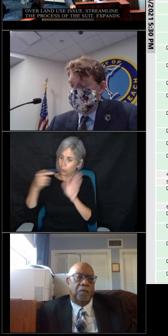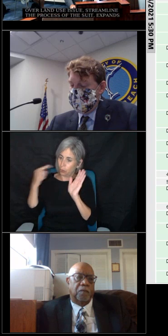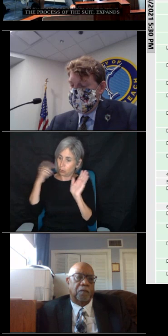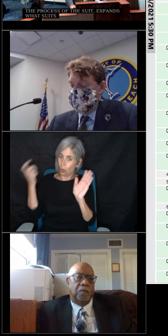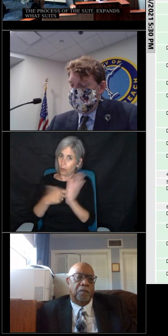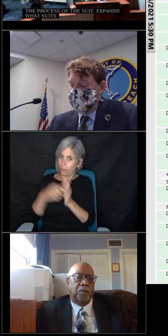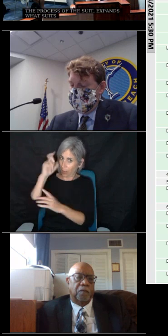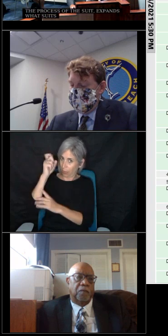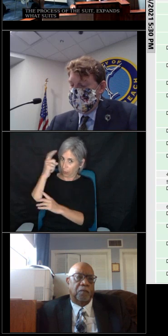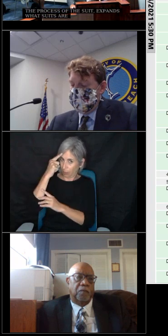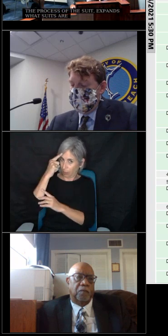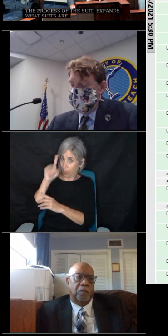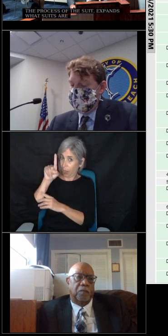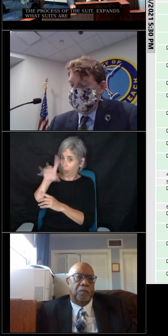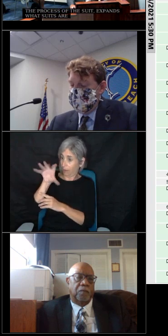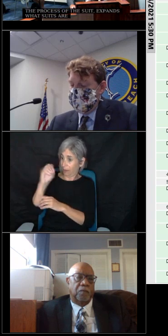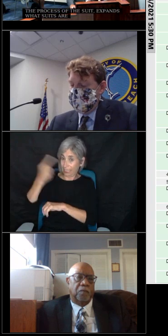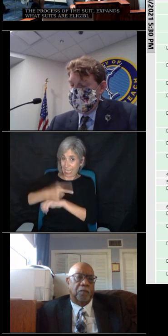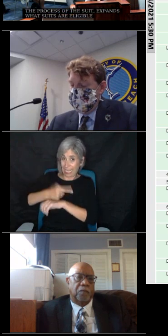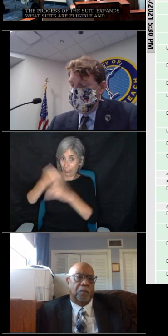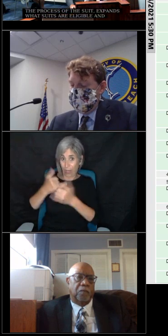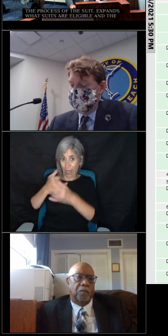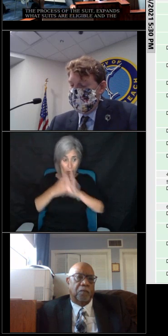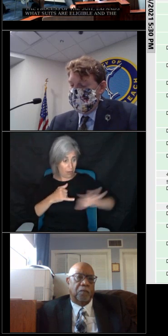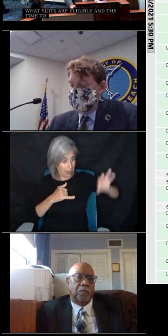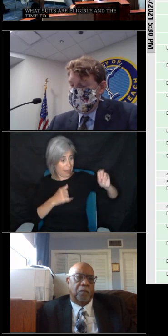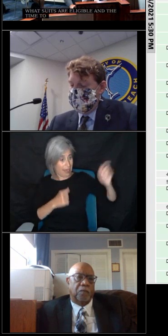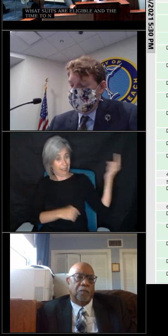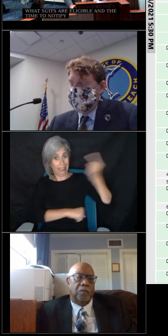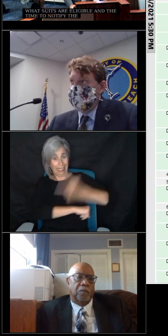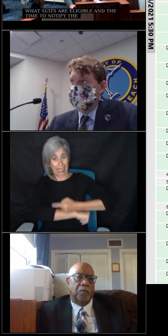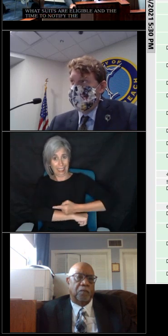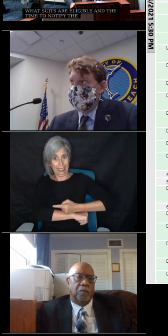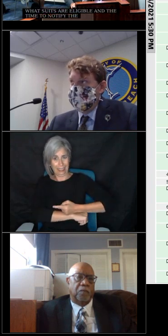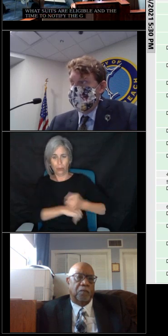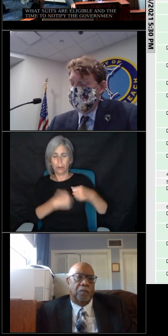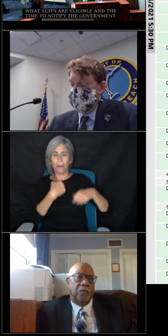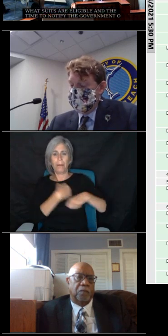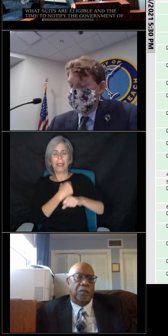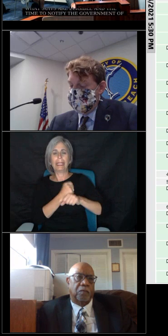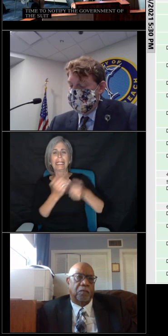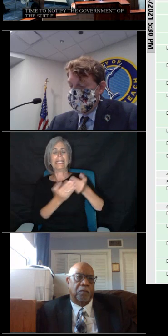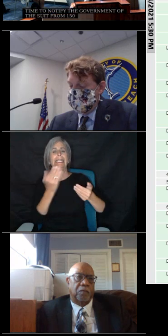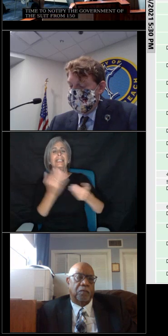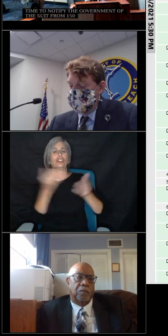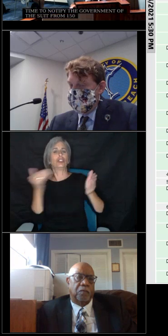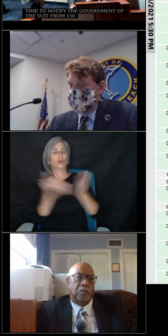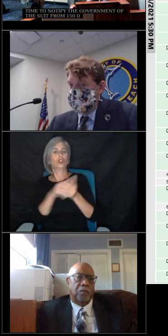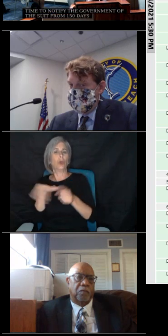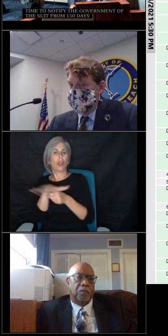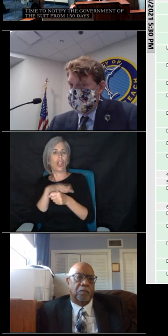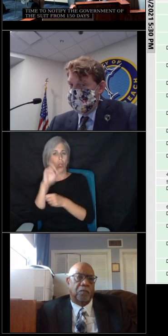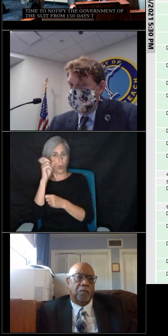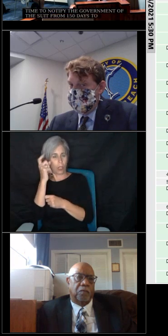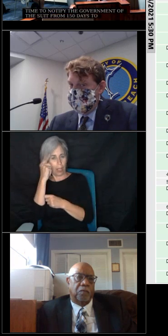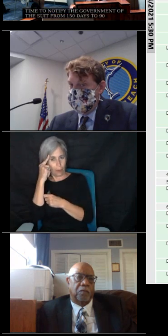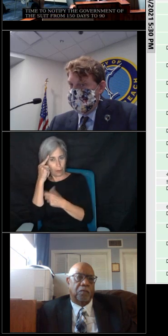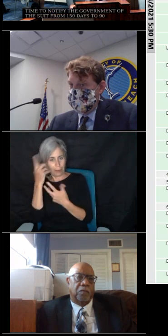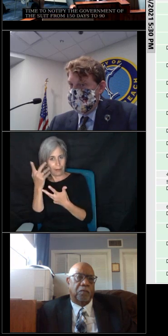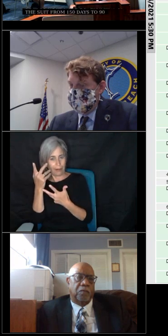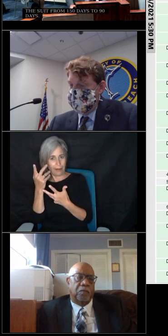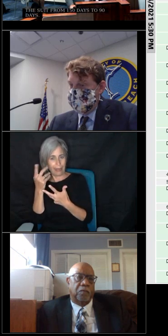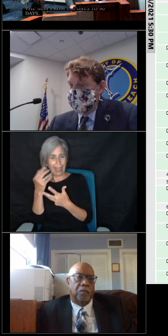suit from 150 days to 90 days. So we're making it easier to sue local governments, but harder to sue business for not